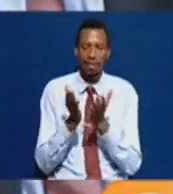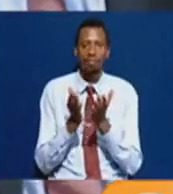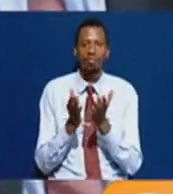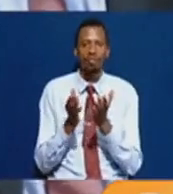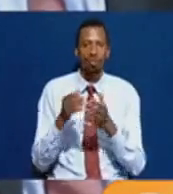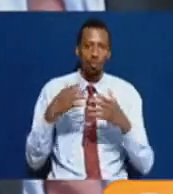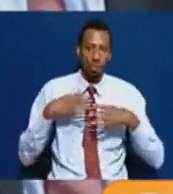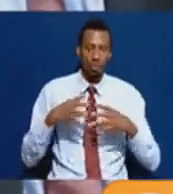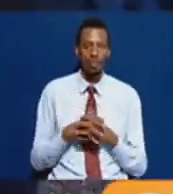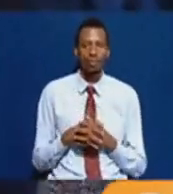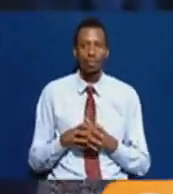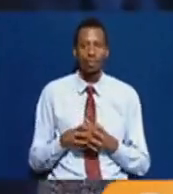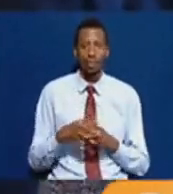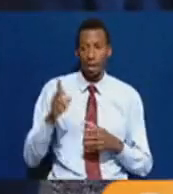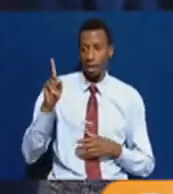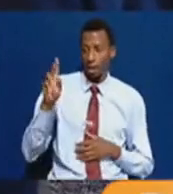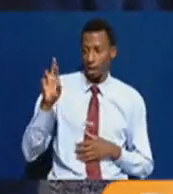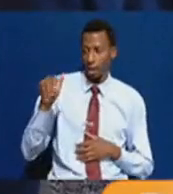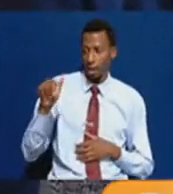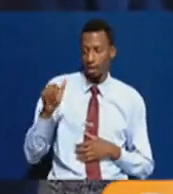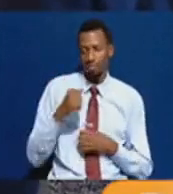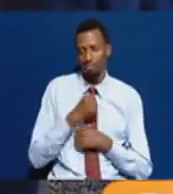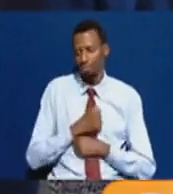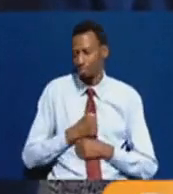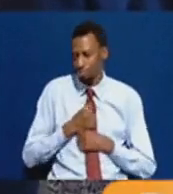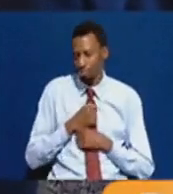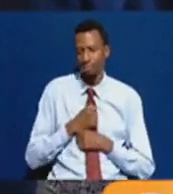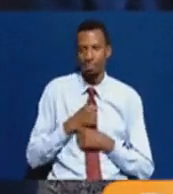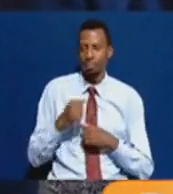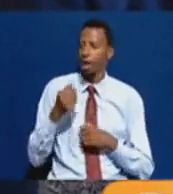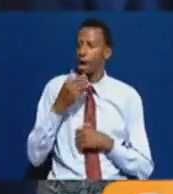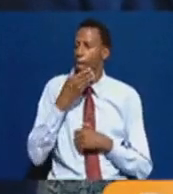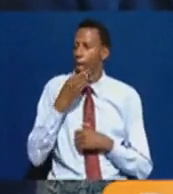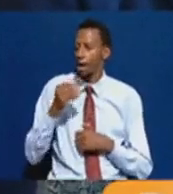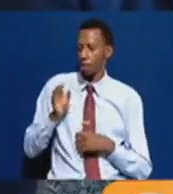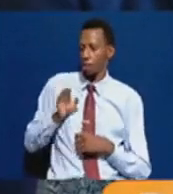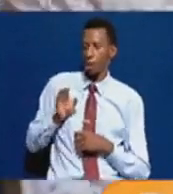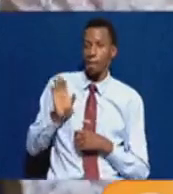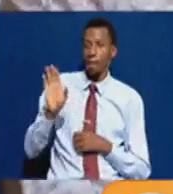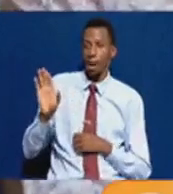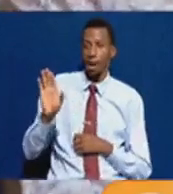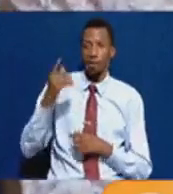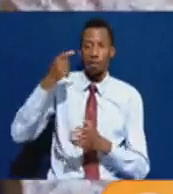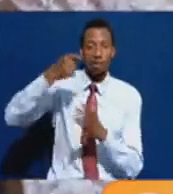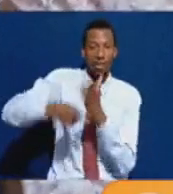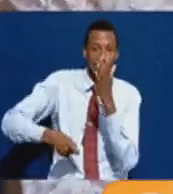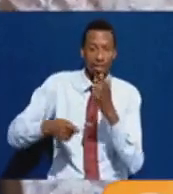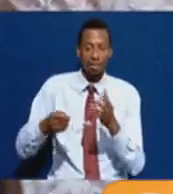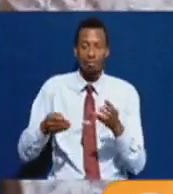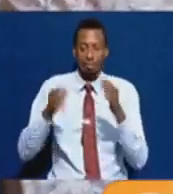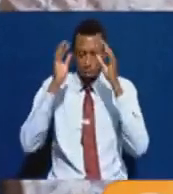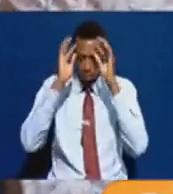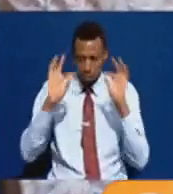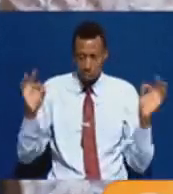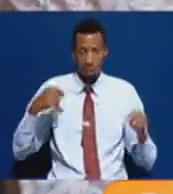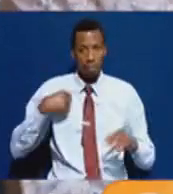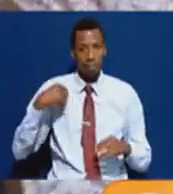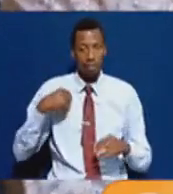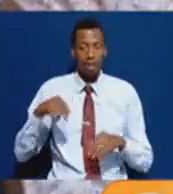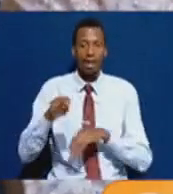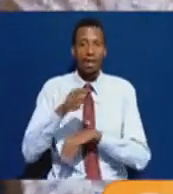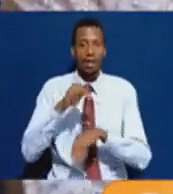has apologized to a couple that was harassed at the JKIA over taxation of a wedding gown, National Assembly Finance Committee